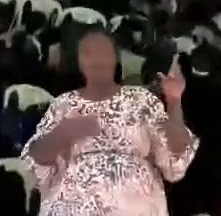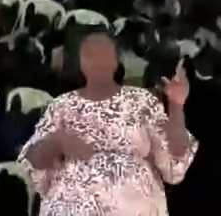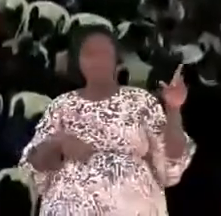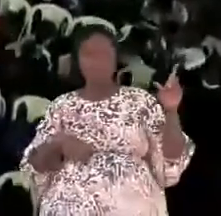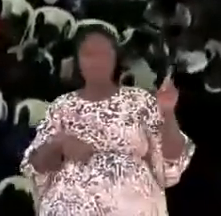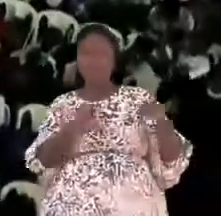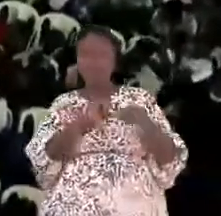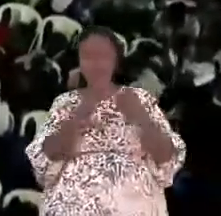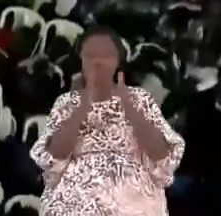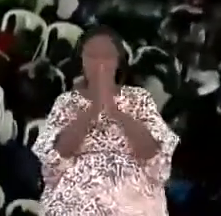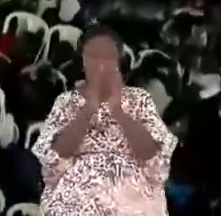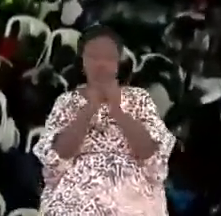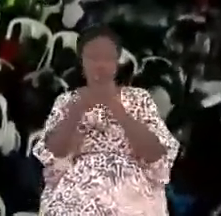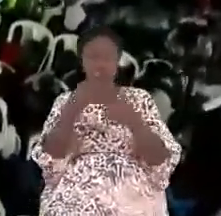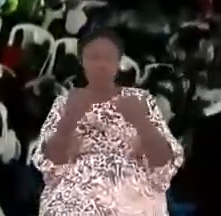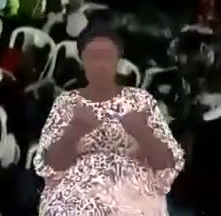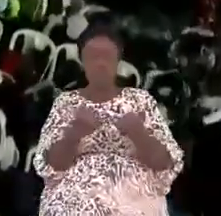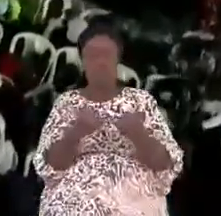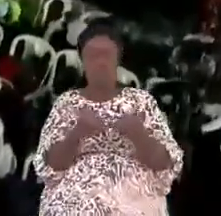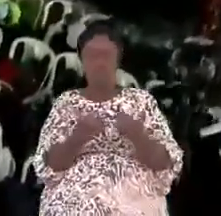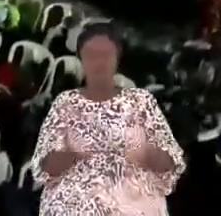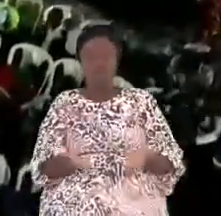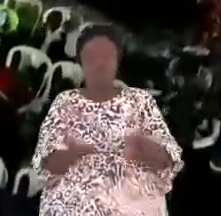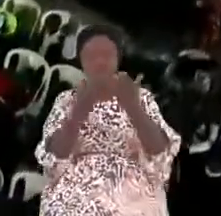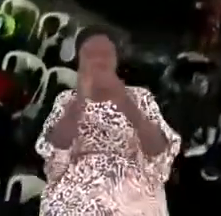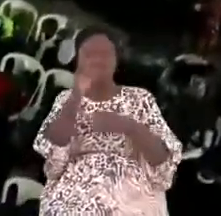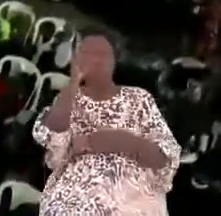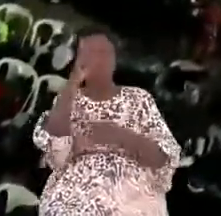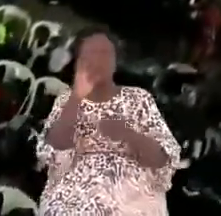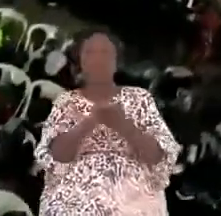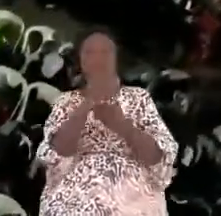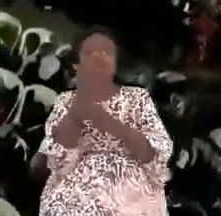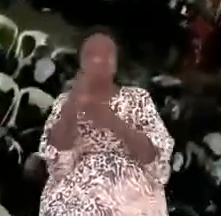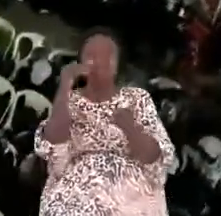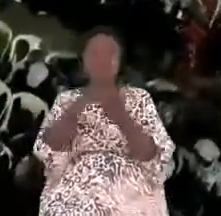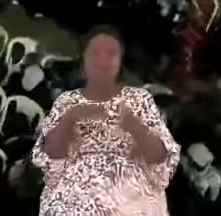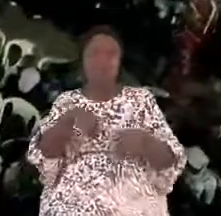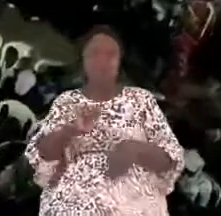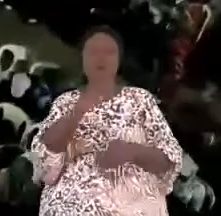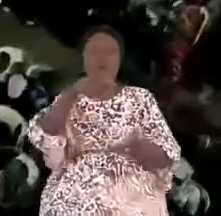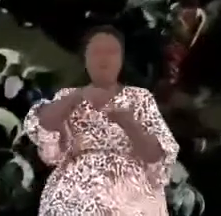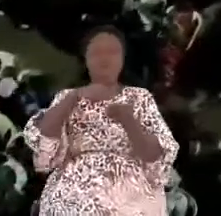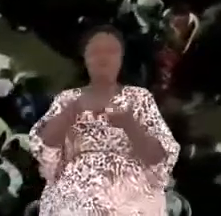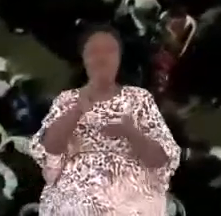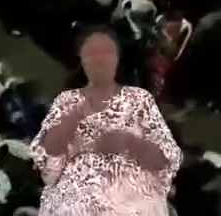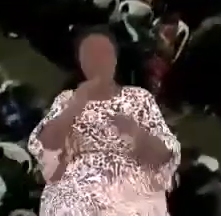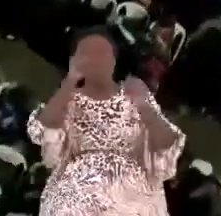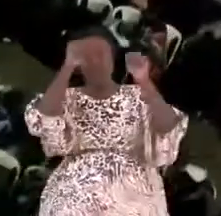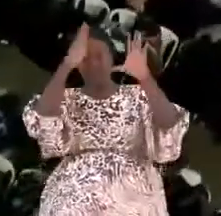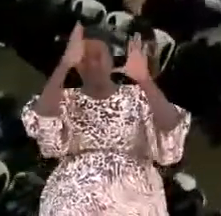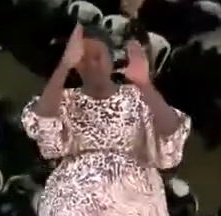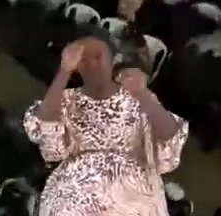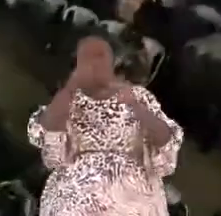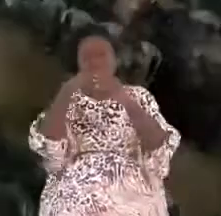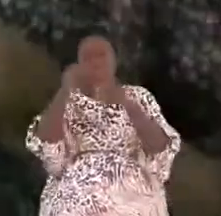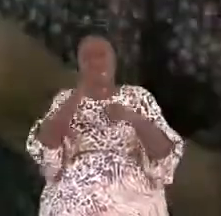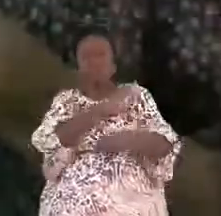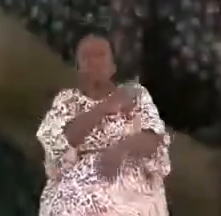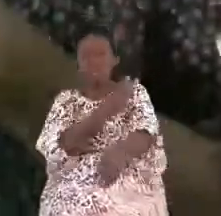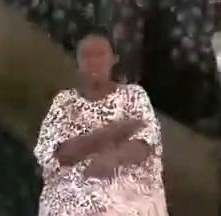pray with you now rest of that hand again now while you're standing up father in the mighty name of